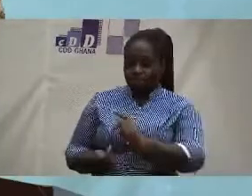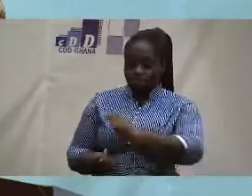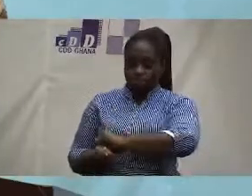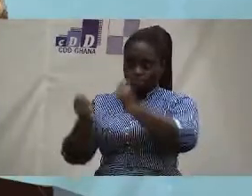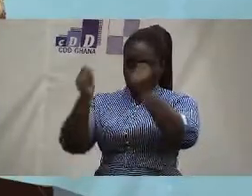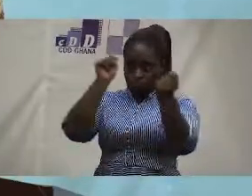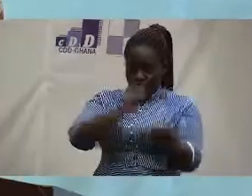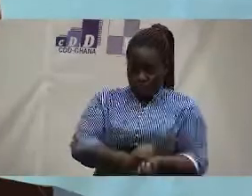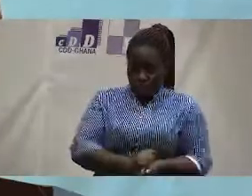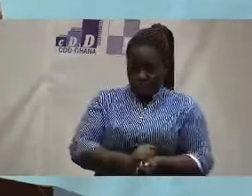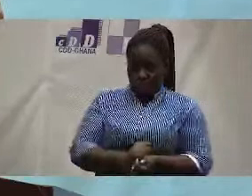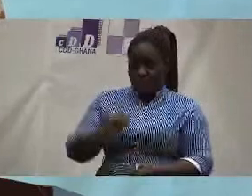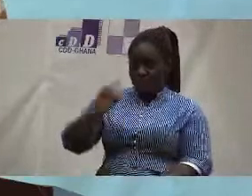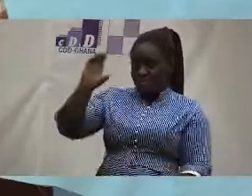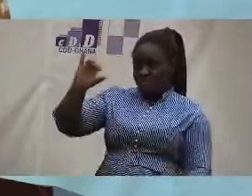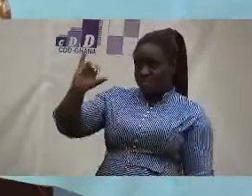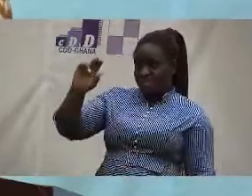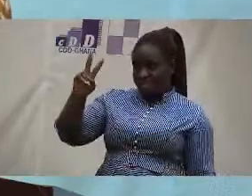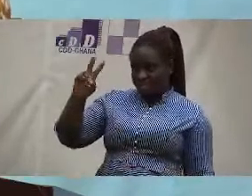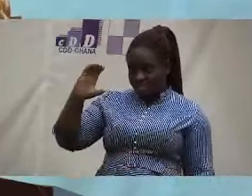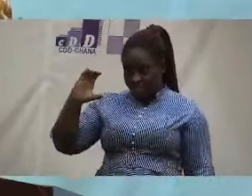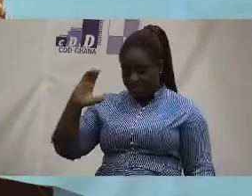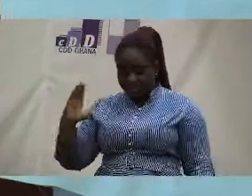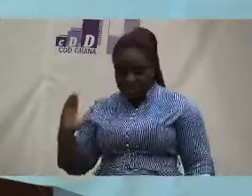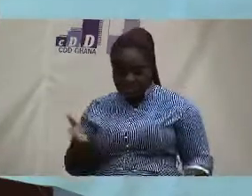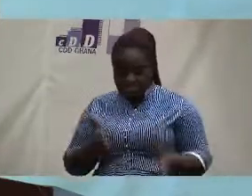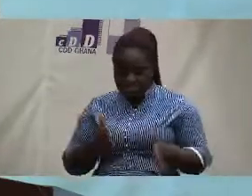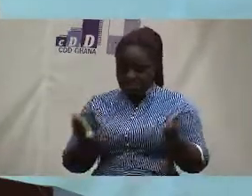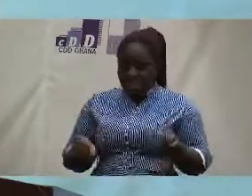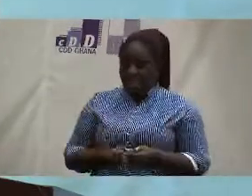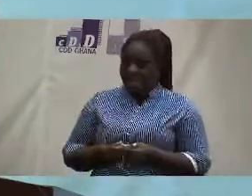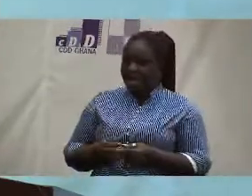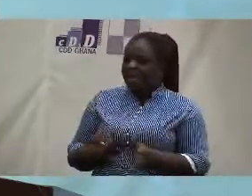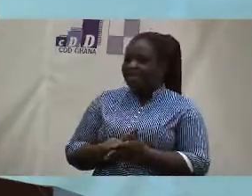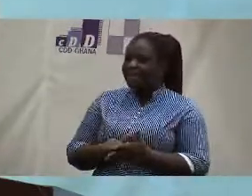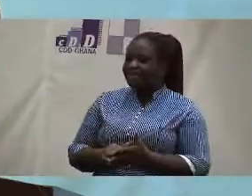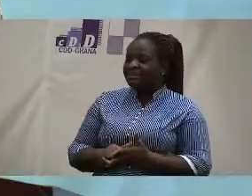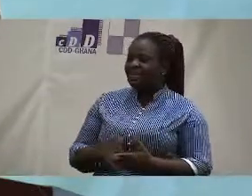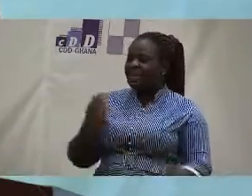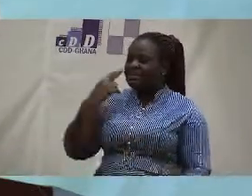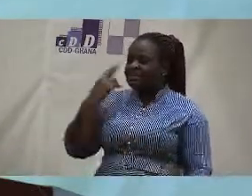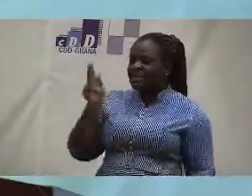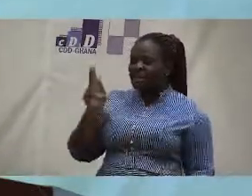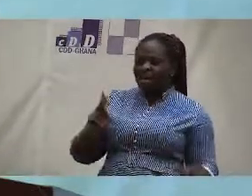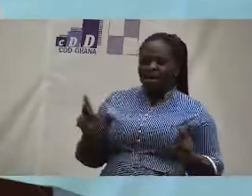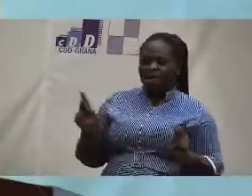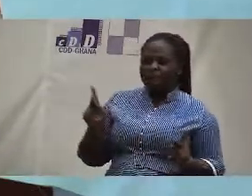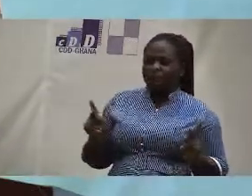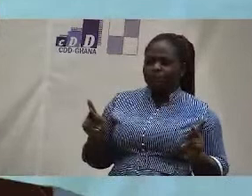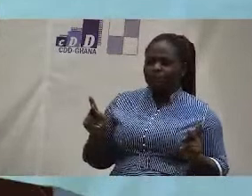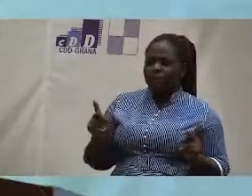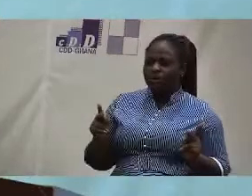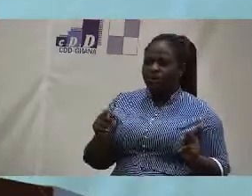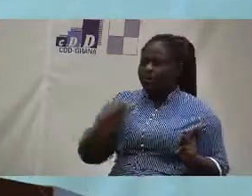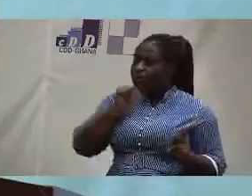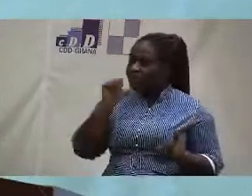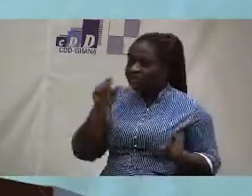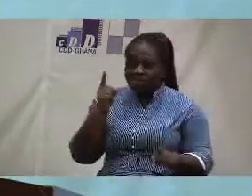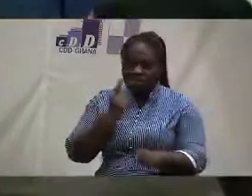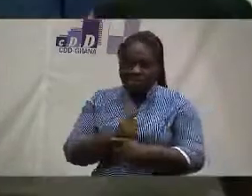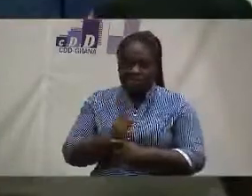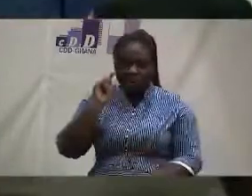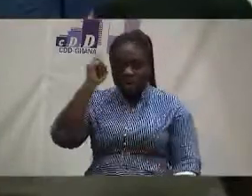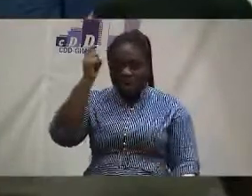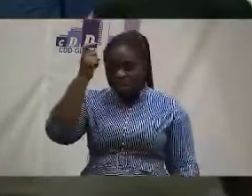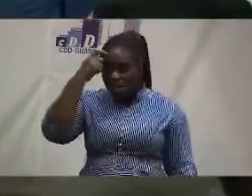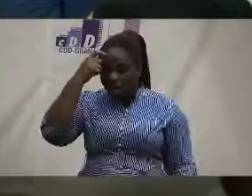transform the civic space ourselves. And in that light also, we have seen people who have come not just as government-organized